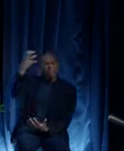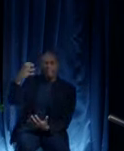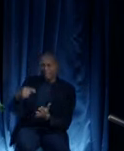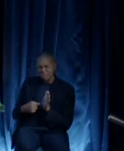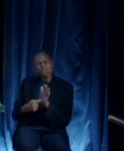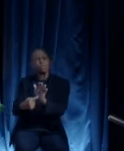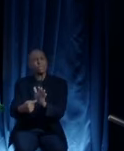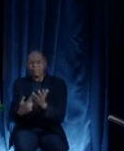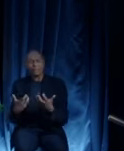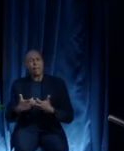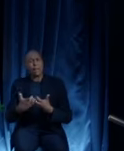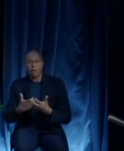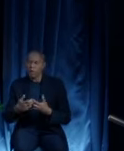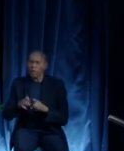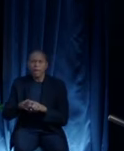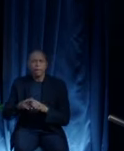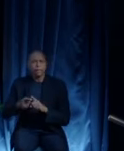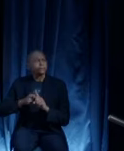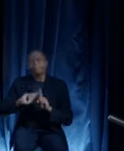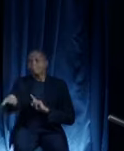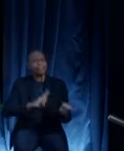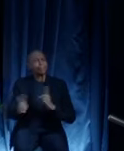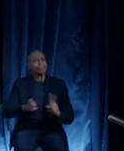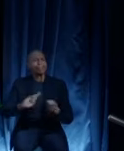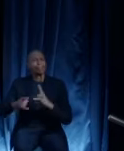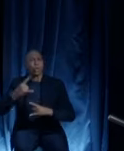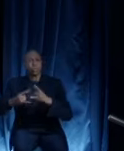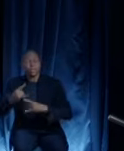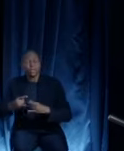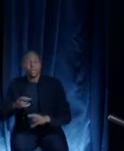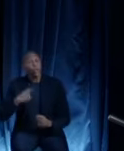boys. One wonders how he found time to work on the Bible.